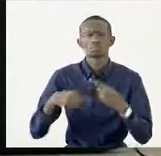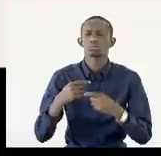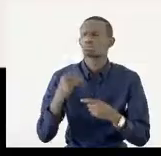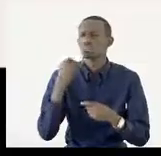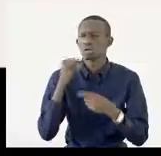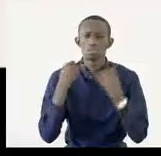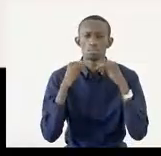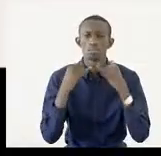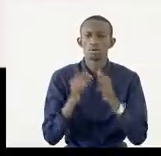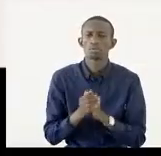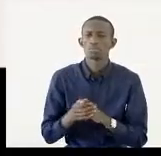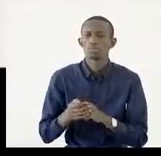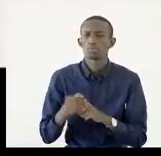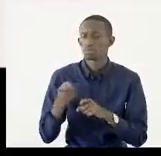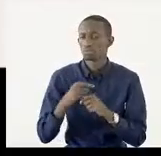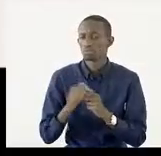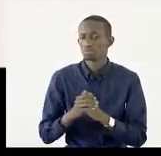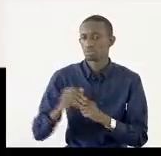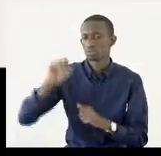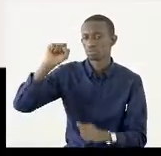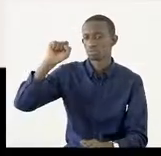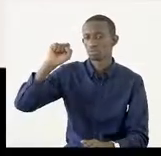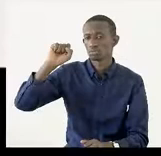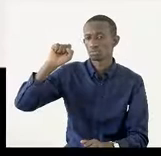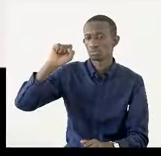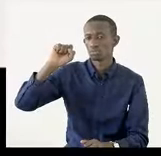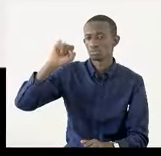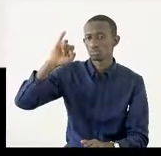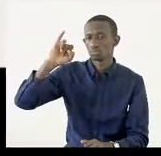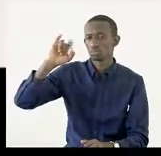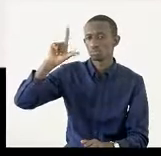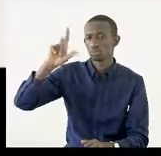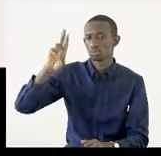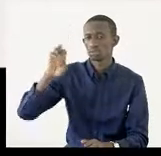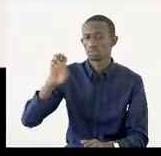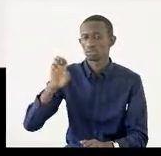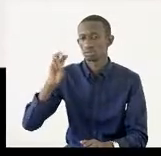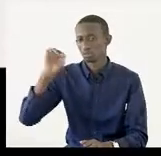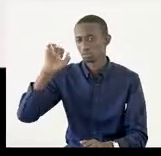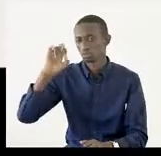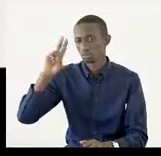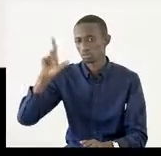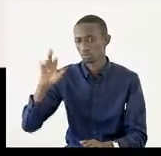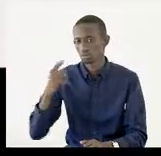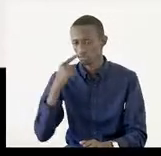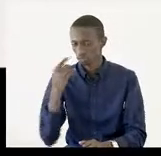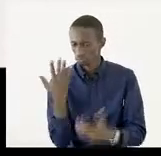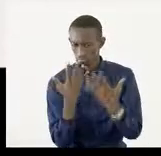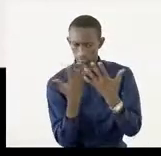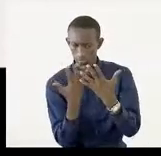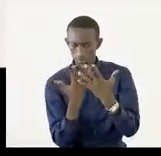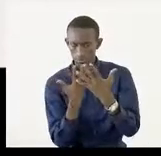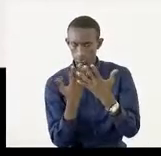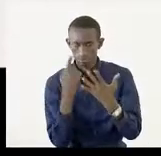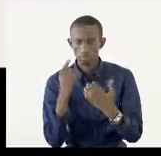silver mirror with aldehydes and no observable change. So if you are given a question,